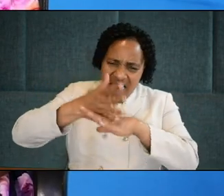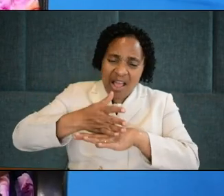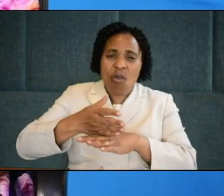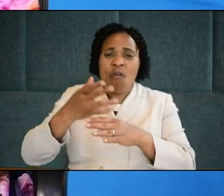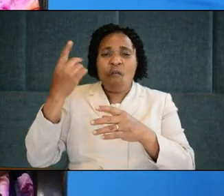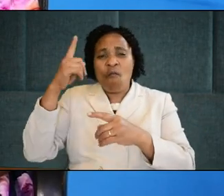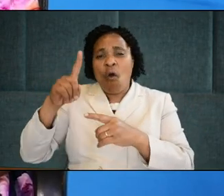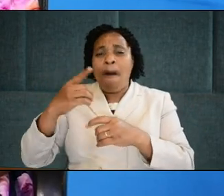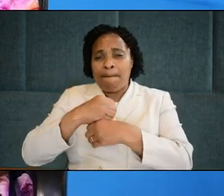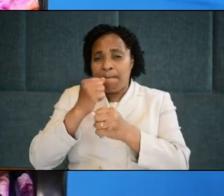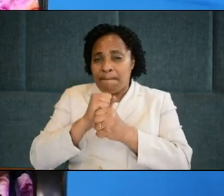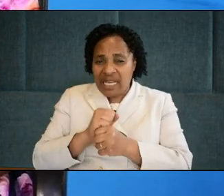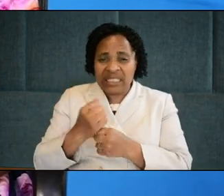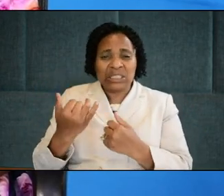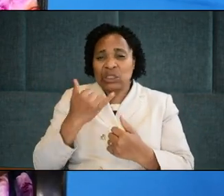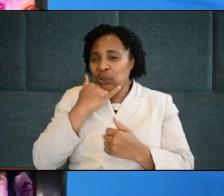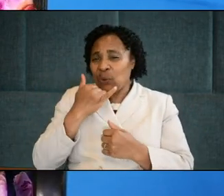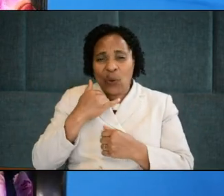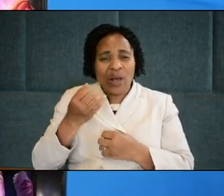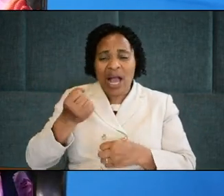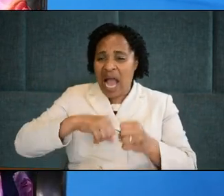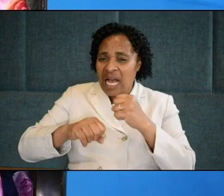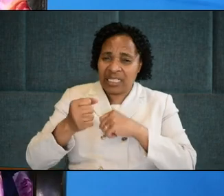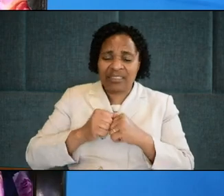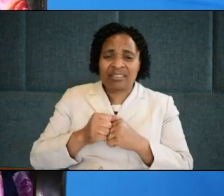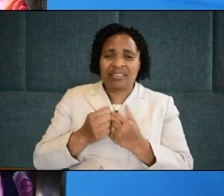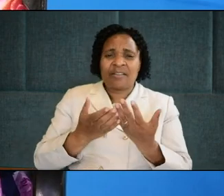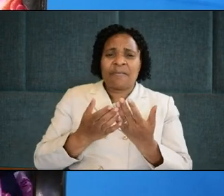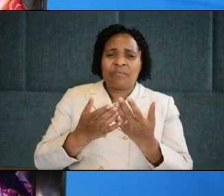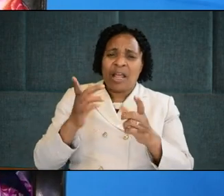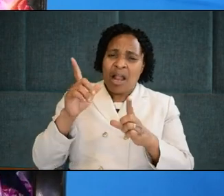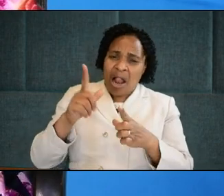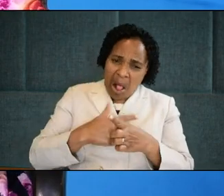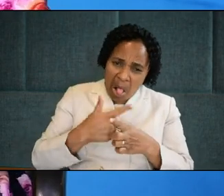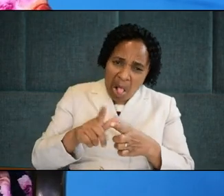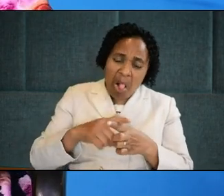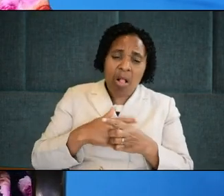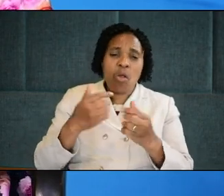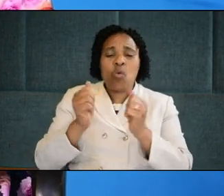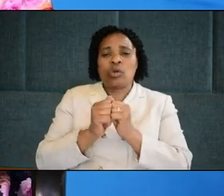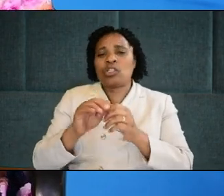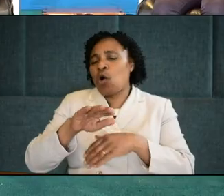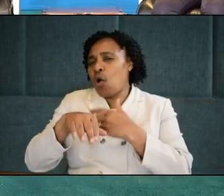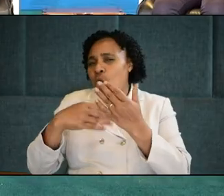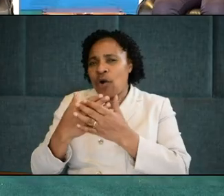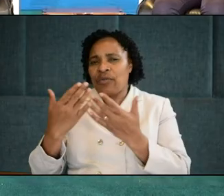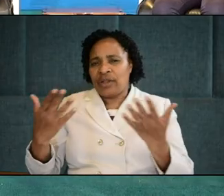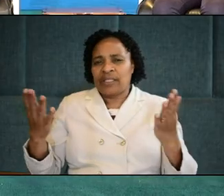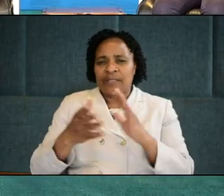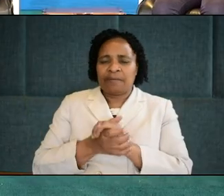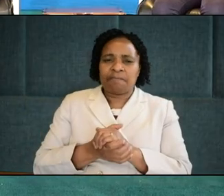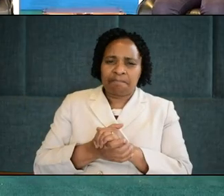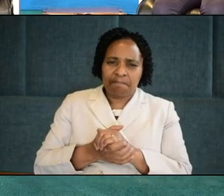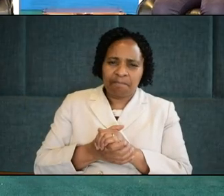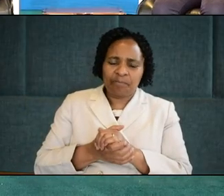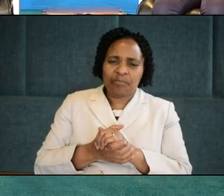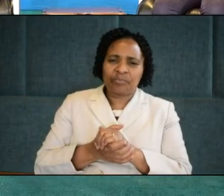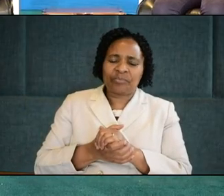adultery, or even, you know, lesbianism or, you know, all that kind of stuff. Yeah.